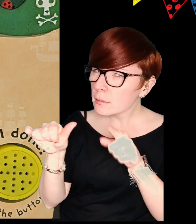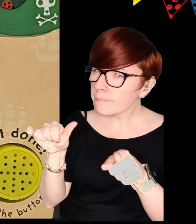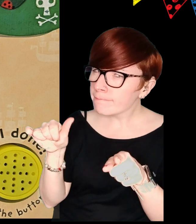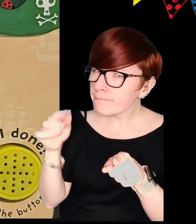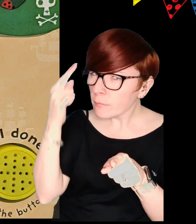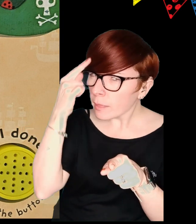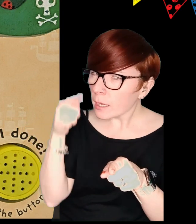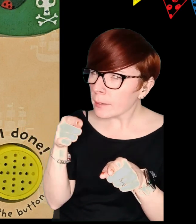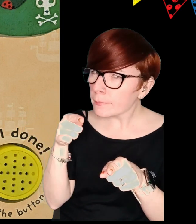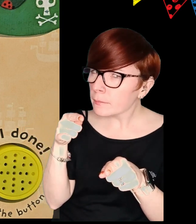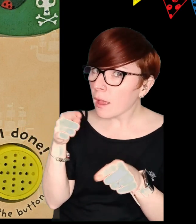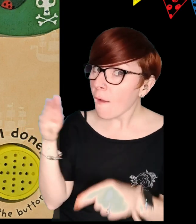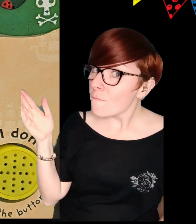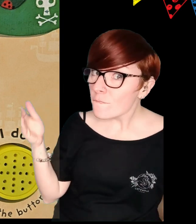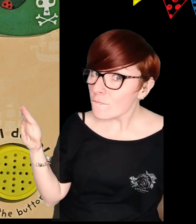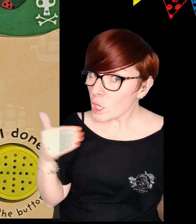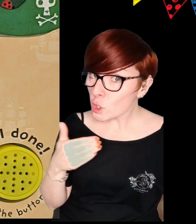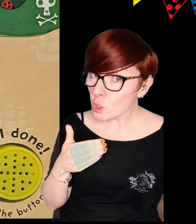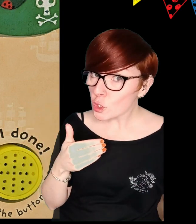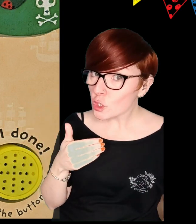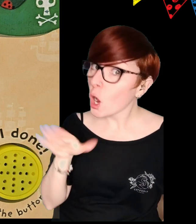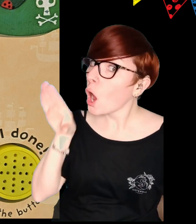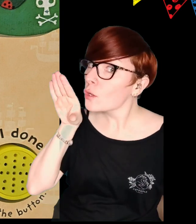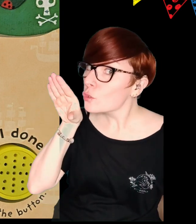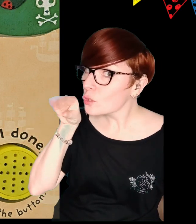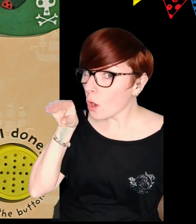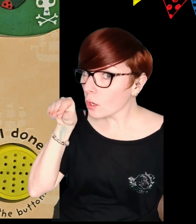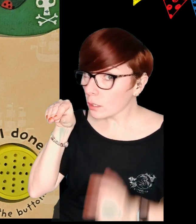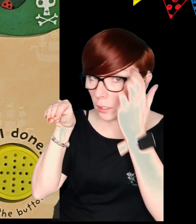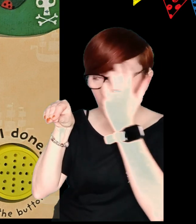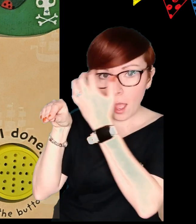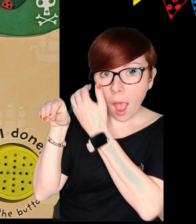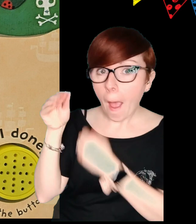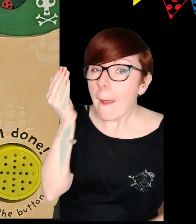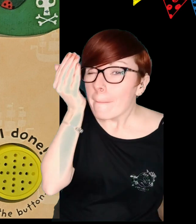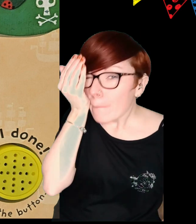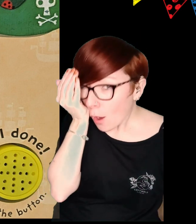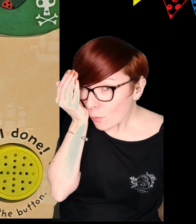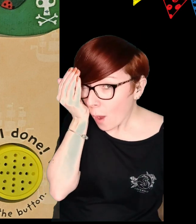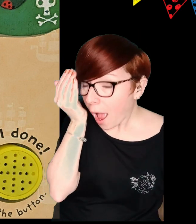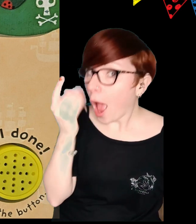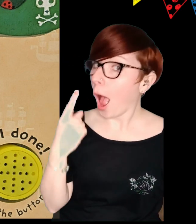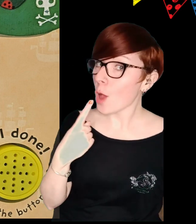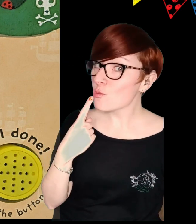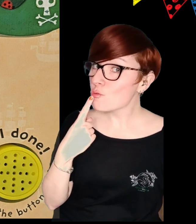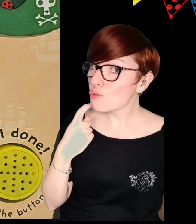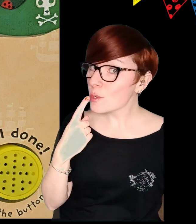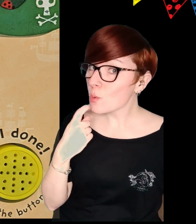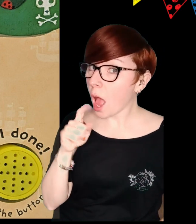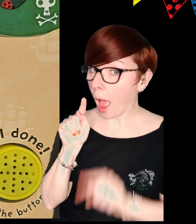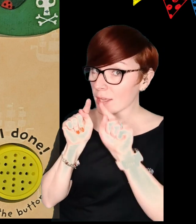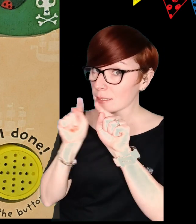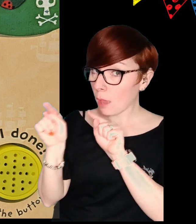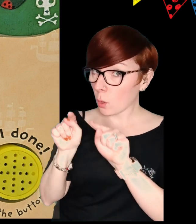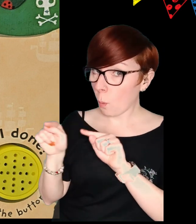First they look for a potty. Which one do you think he'd like best? The fish one, the duck, the pirate, the